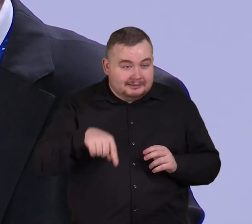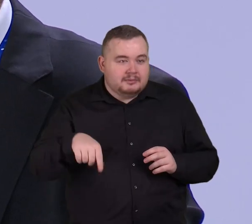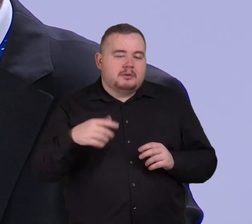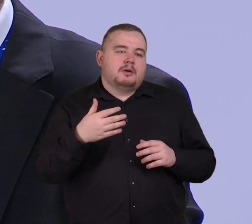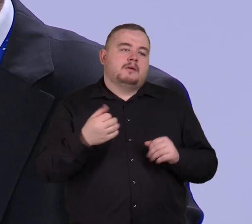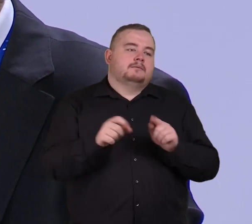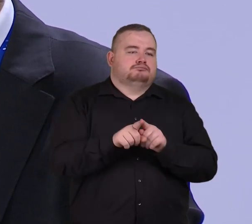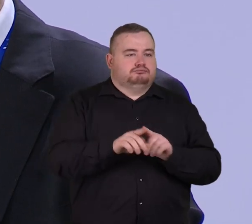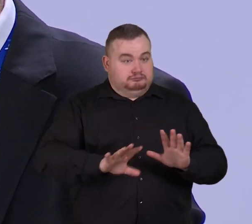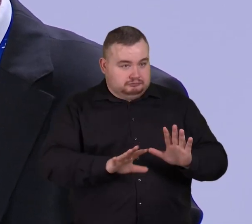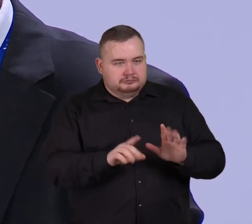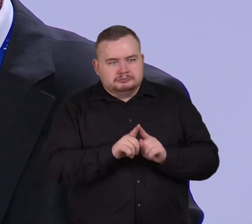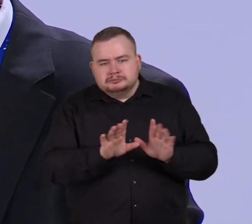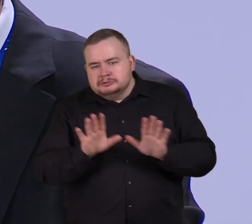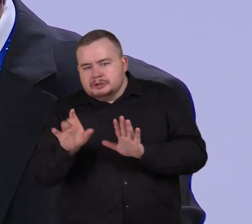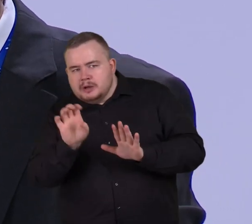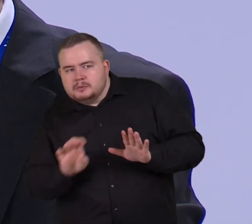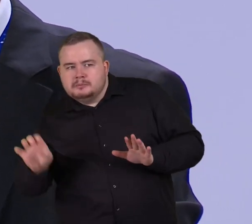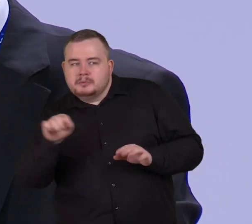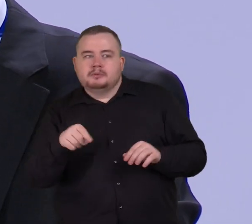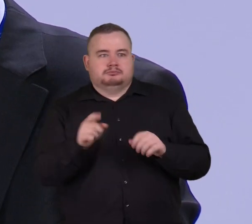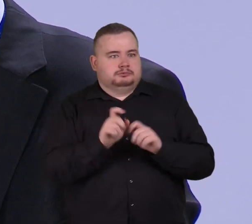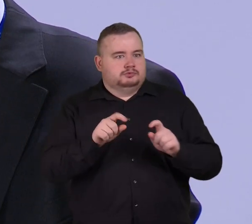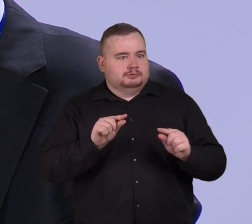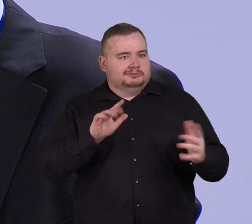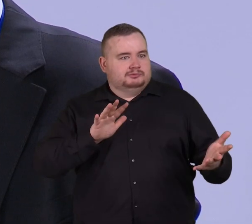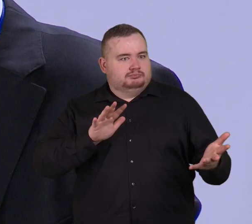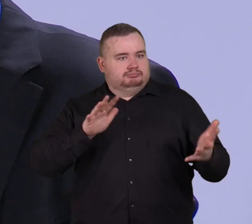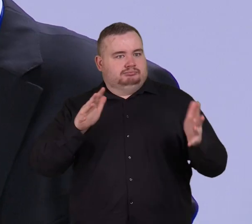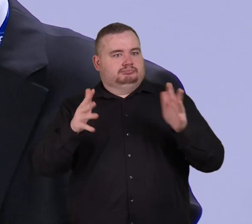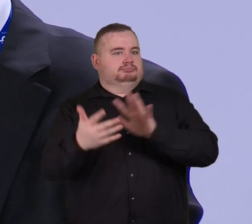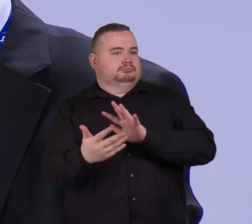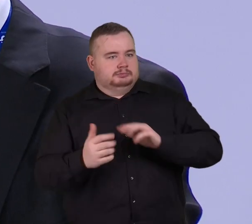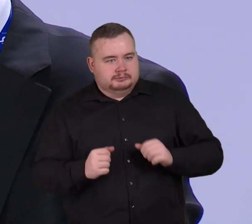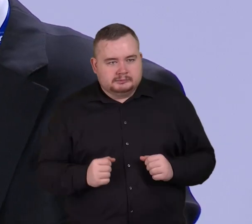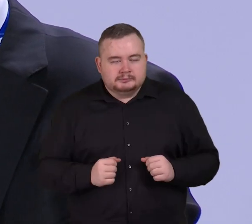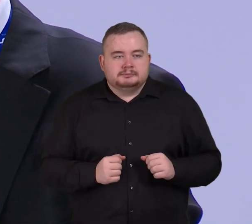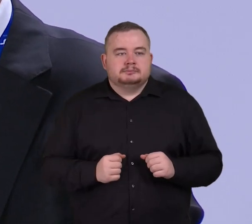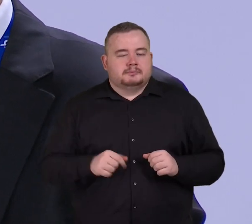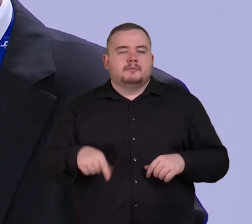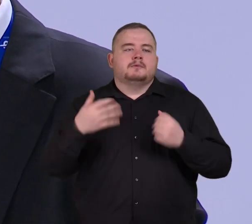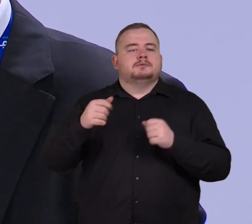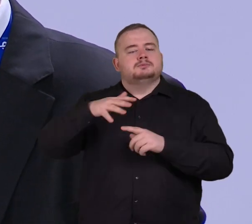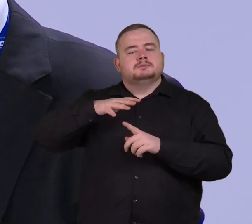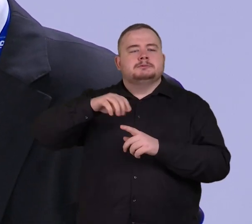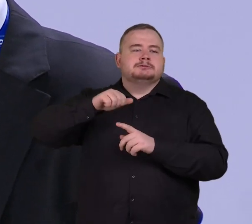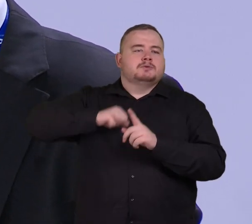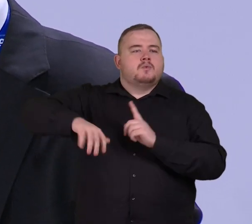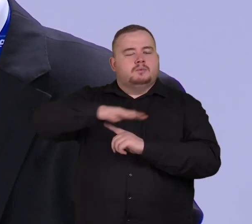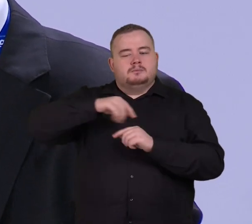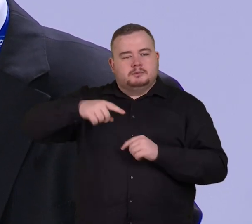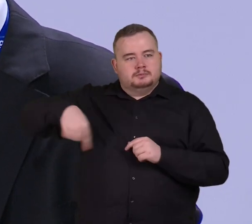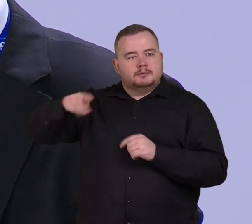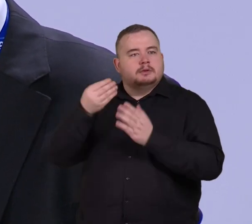the regional fund and the social fund. And LEADER from the rural fund, we covered all over